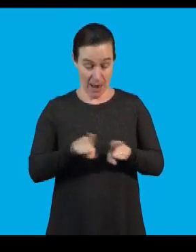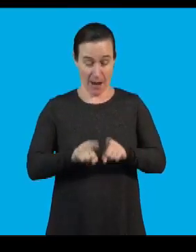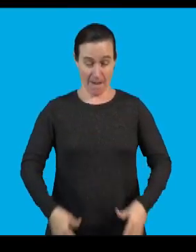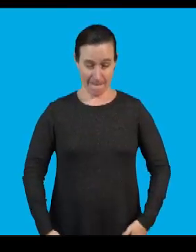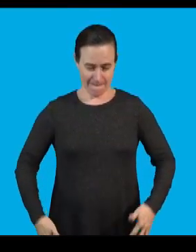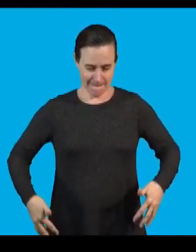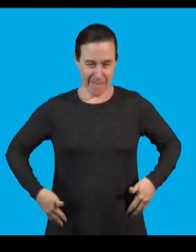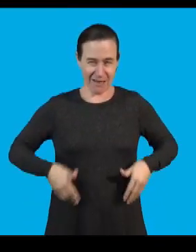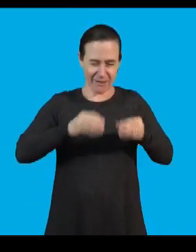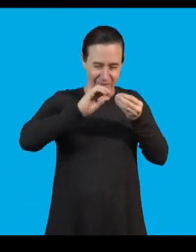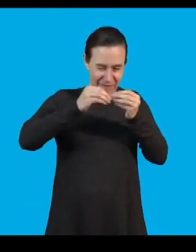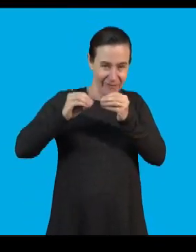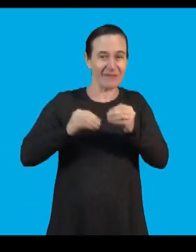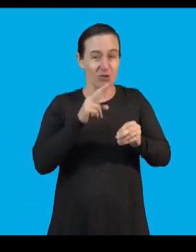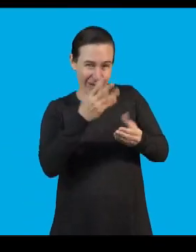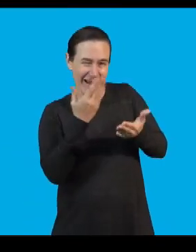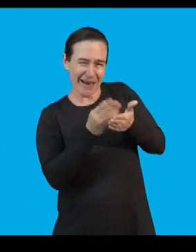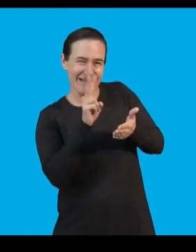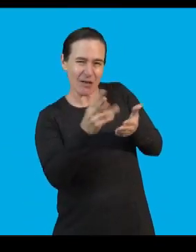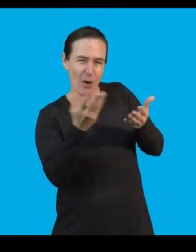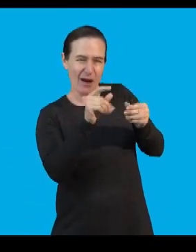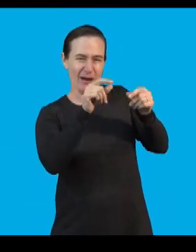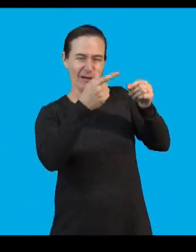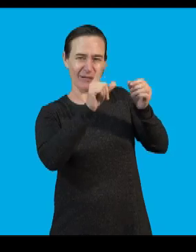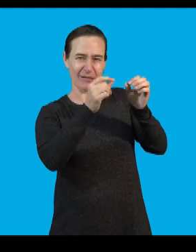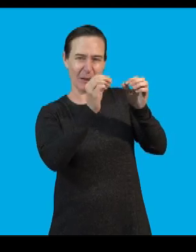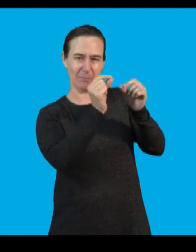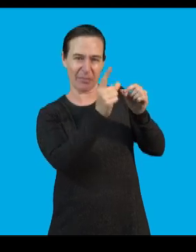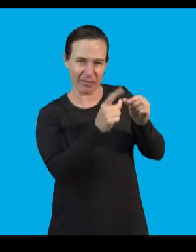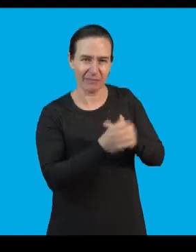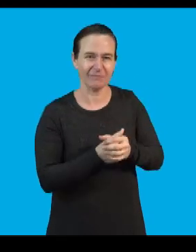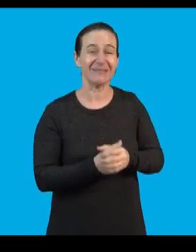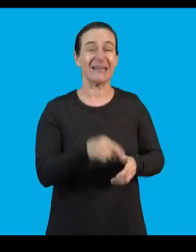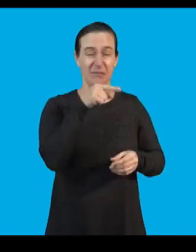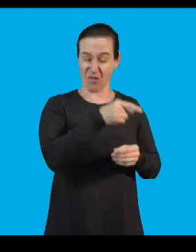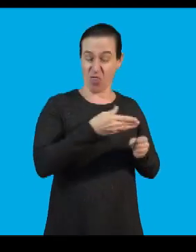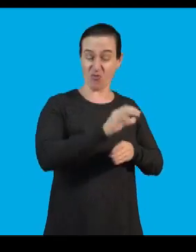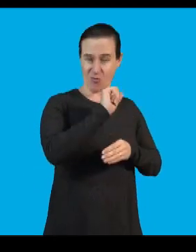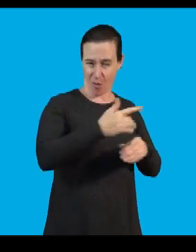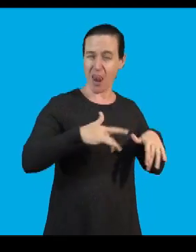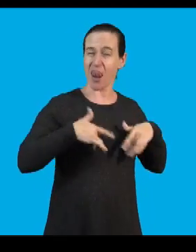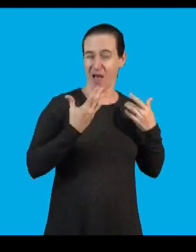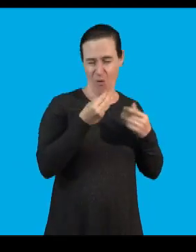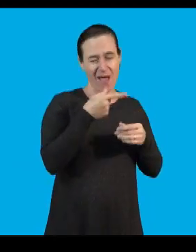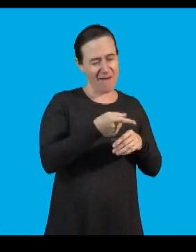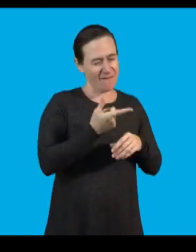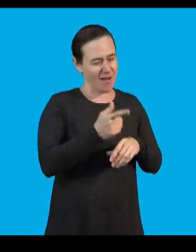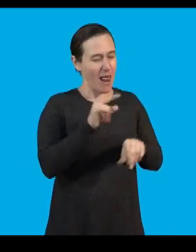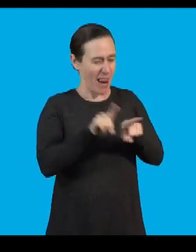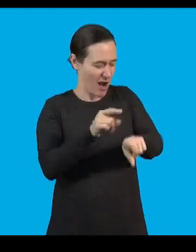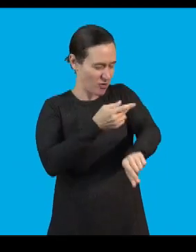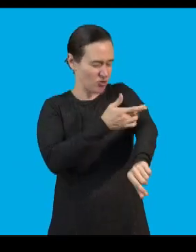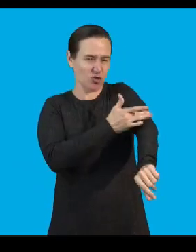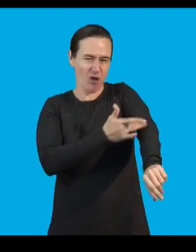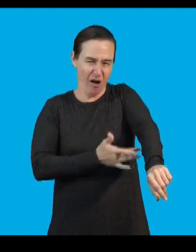and so it is with children who adapt to their environment but carry scars with them throughout their lives. Yet every so often